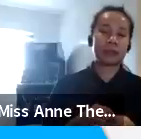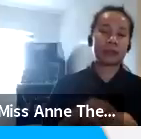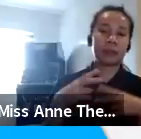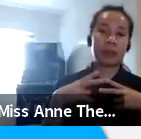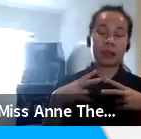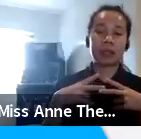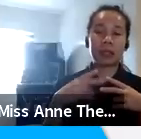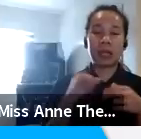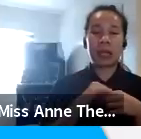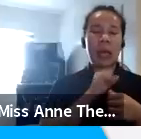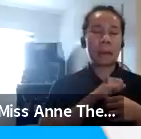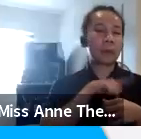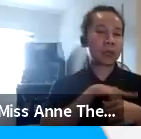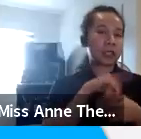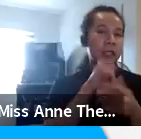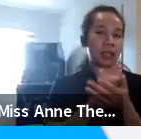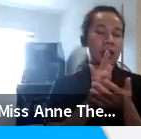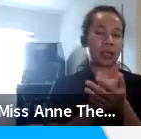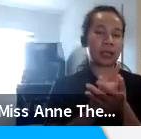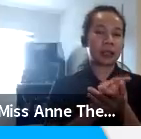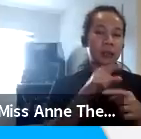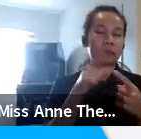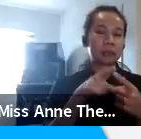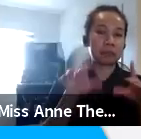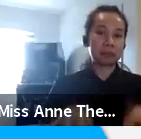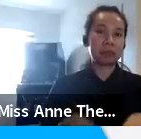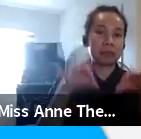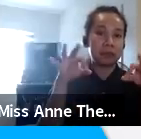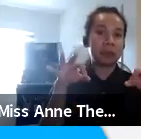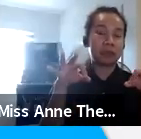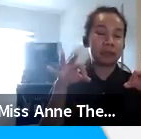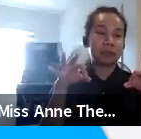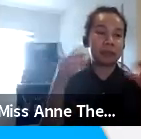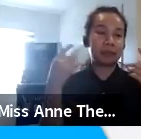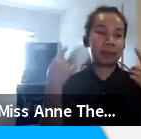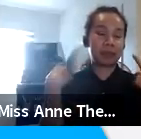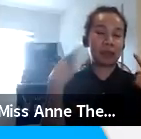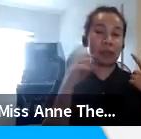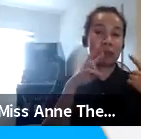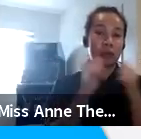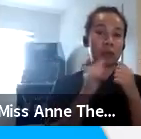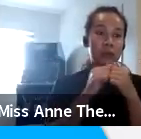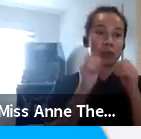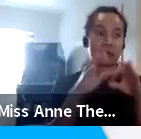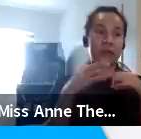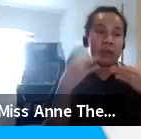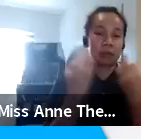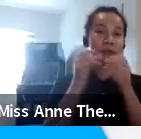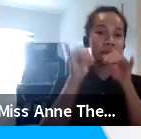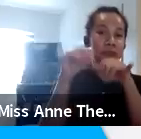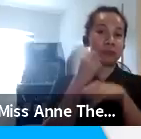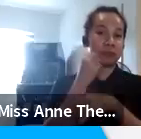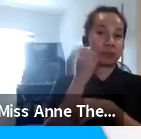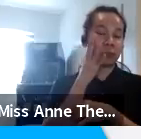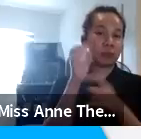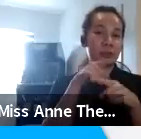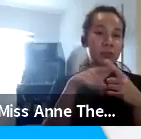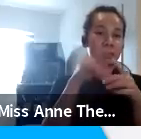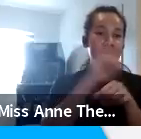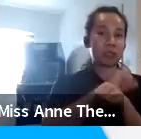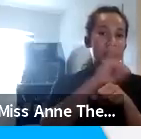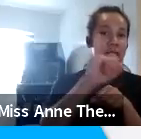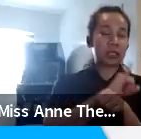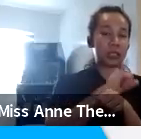As a teacher, when there's flood, you have the company of your family. When I was in the industry,